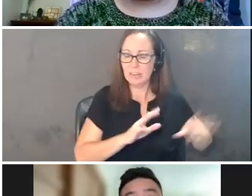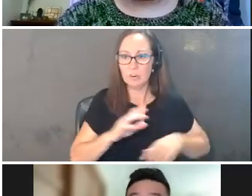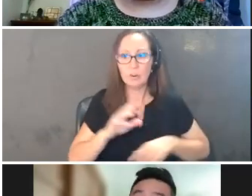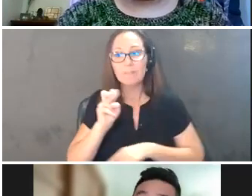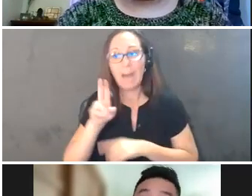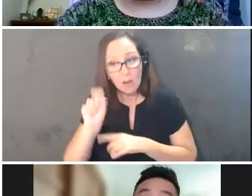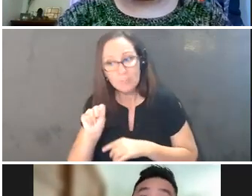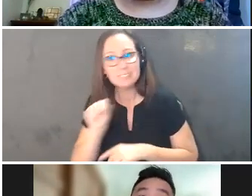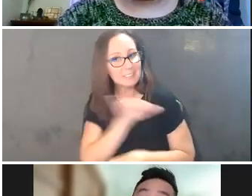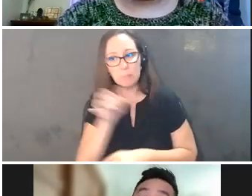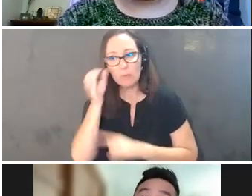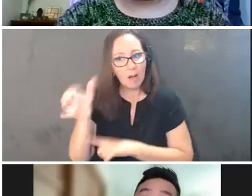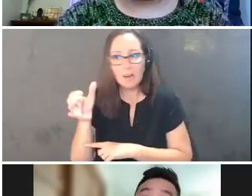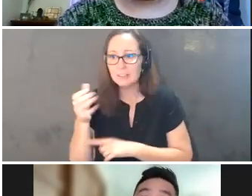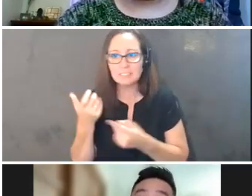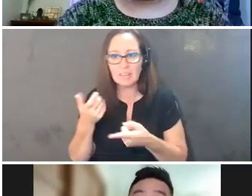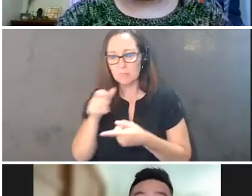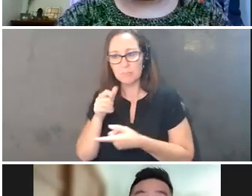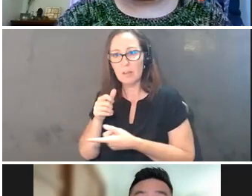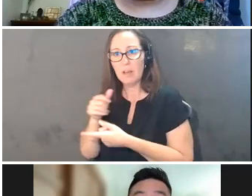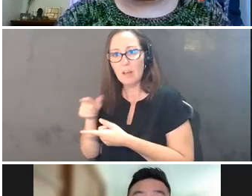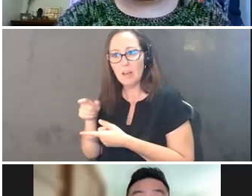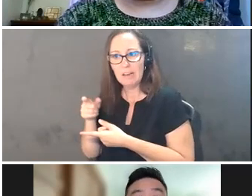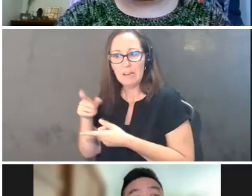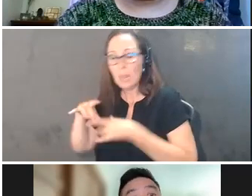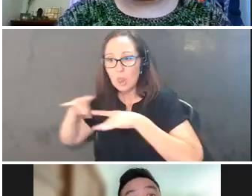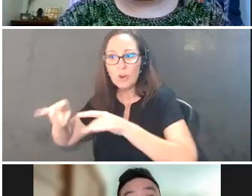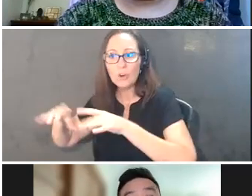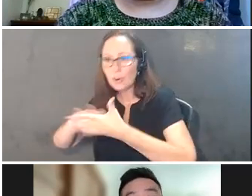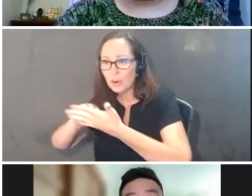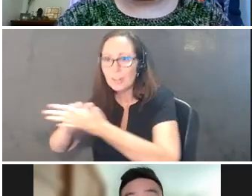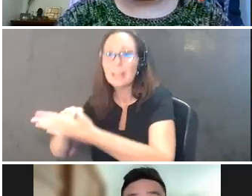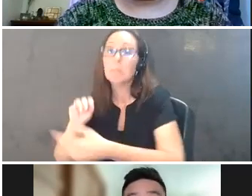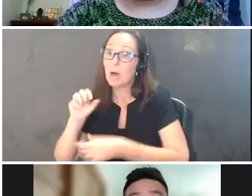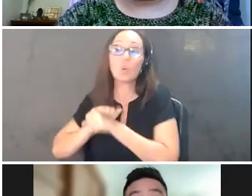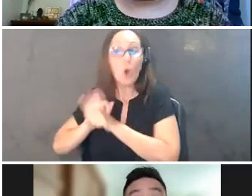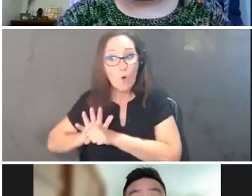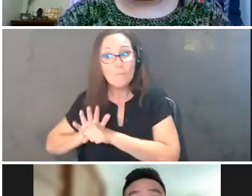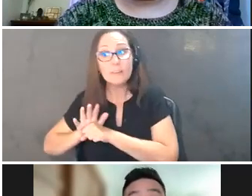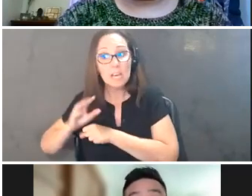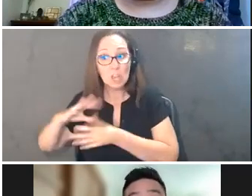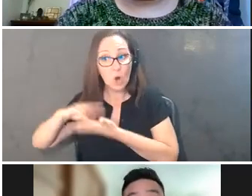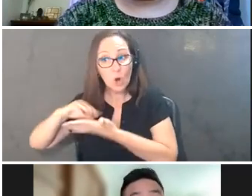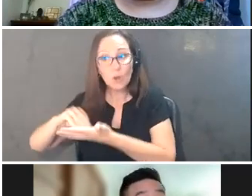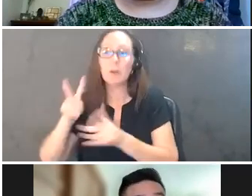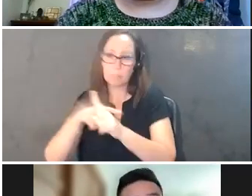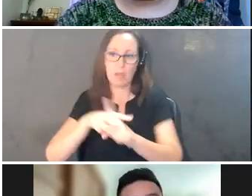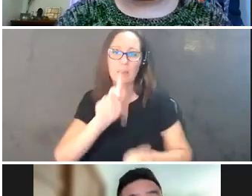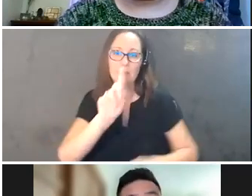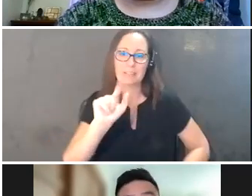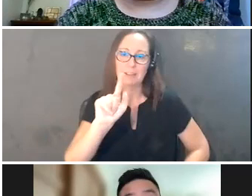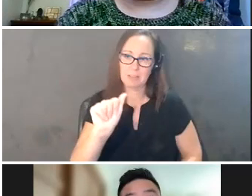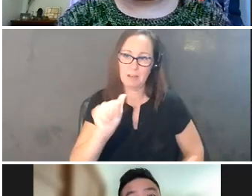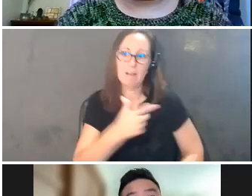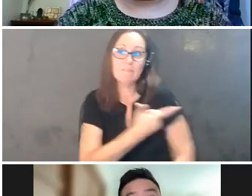is we still know a lot that applies to COVID that will apply to Delta as well. And what we've seen is vaccination continues to be by far